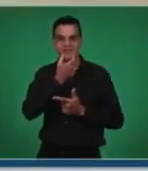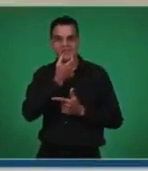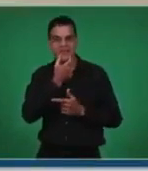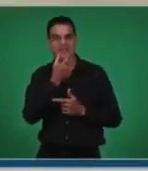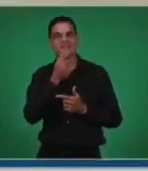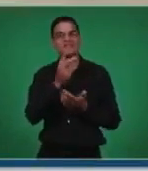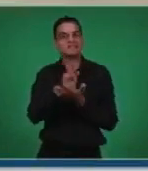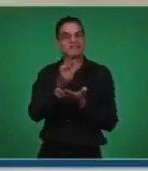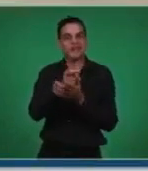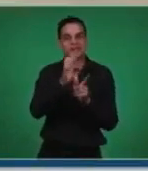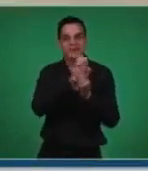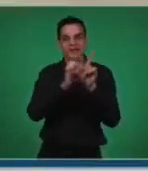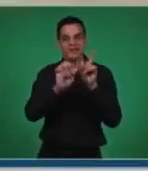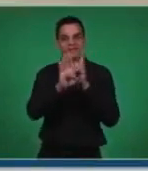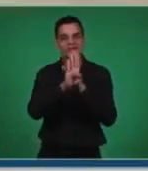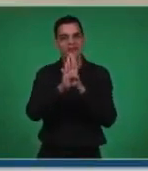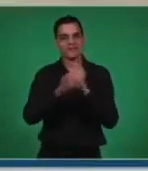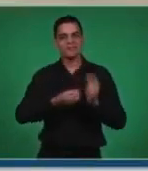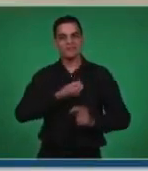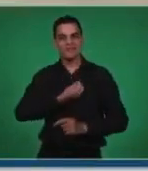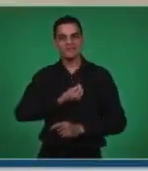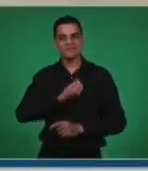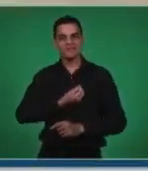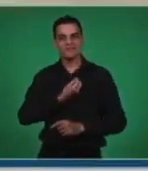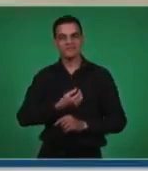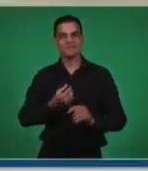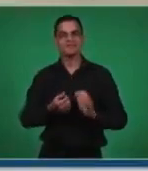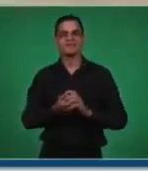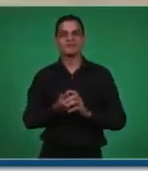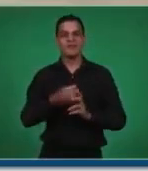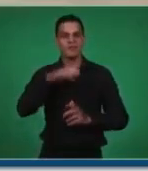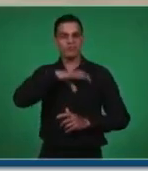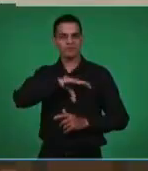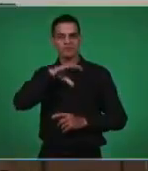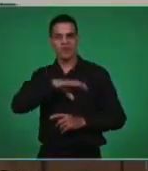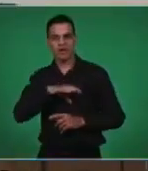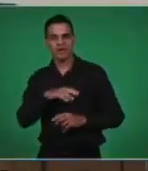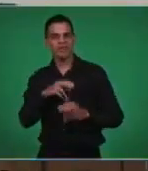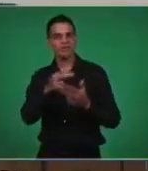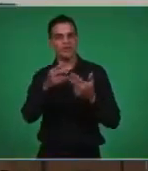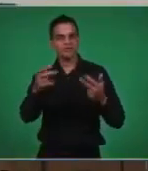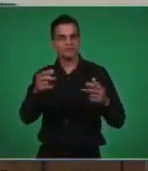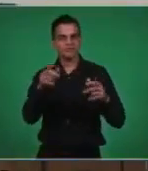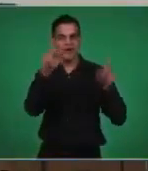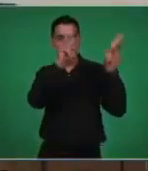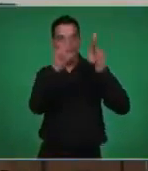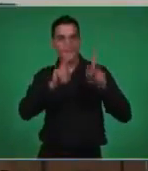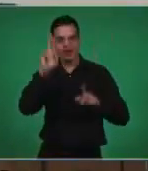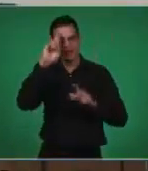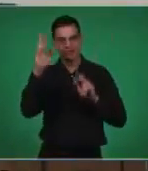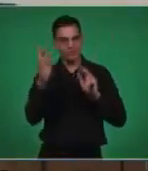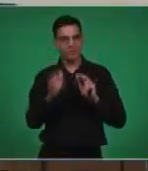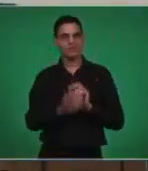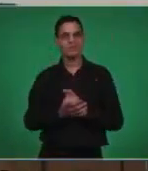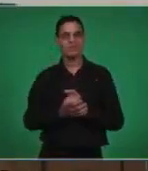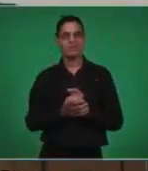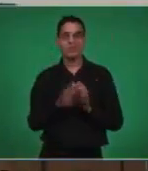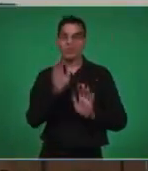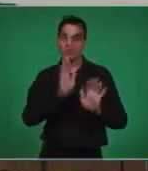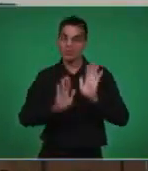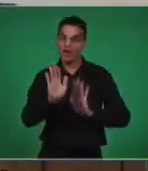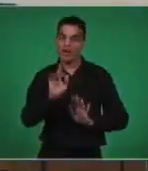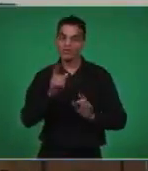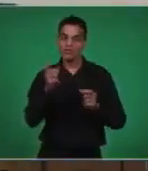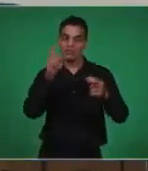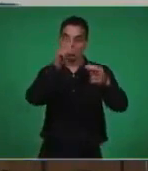Europe. And the bread, the many bread from many other places, peace of the Lord. Be careful